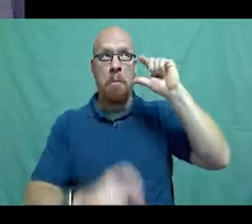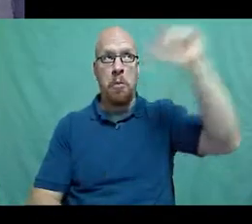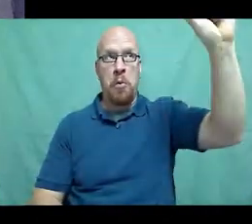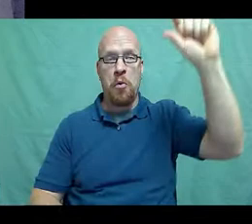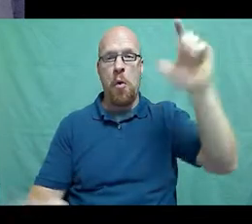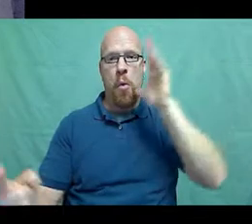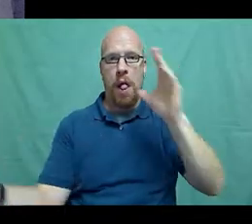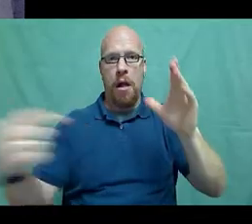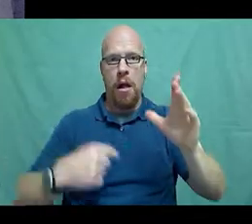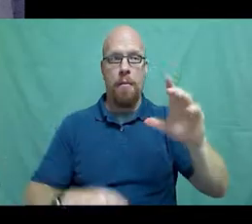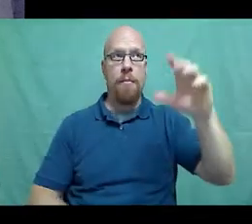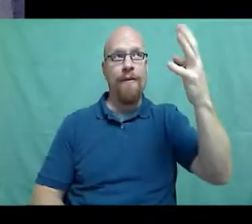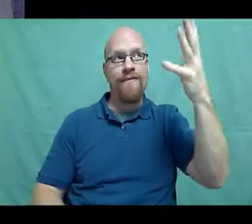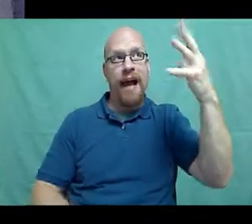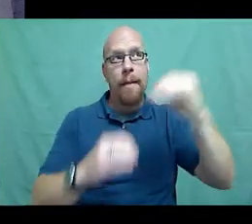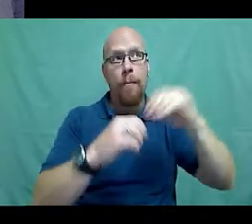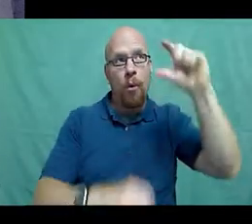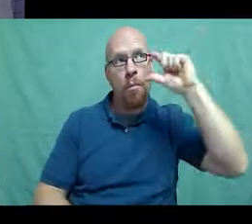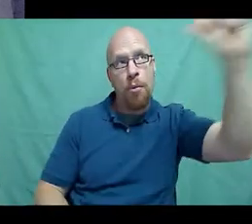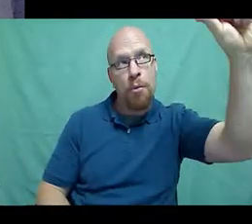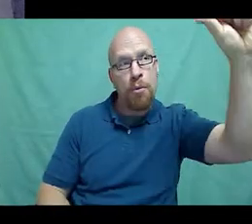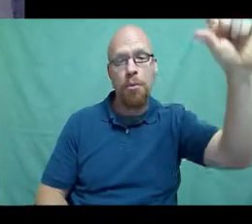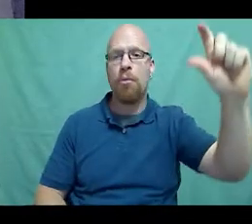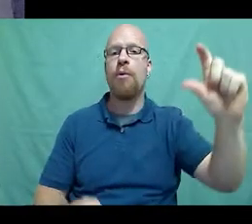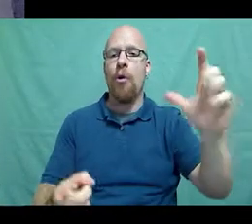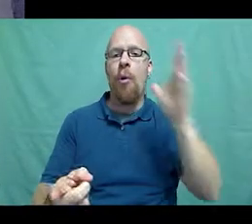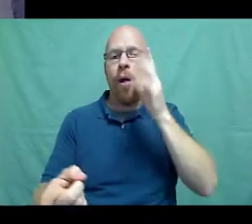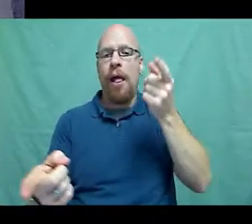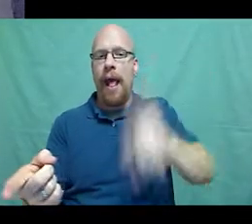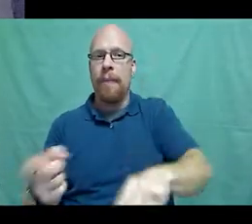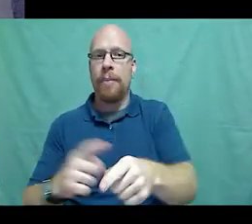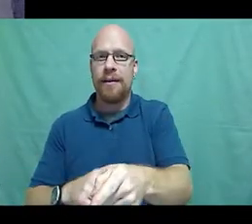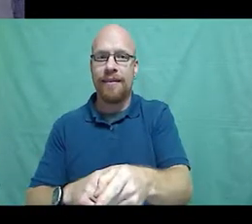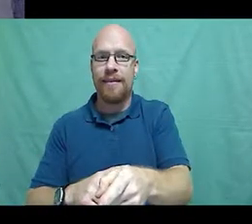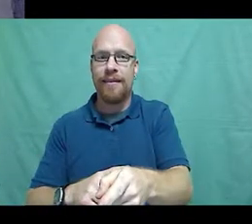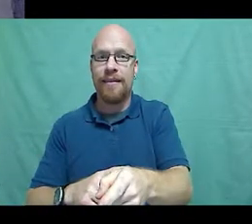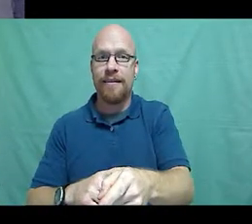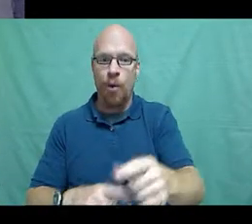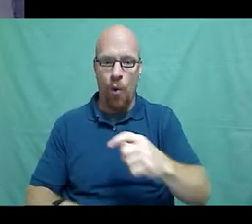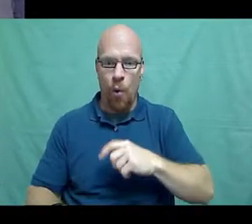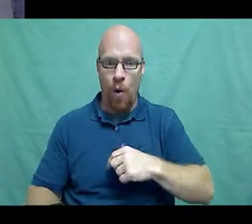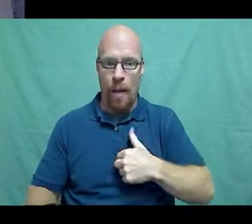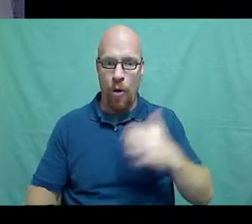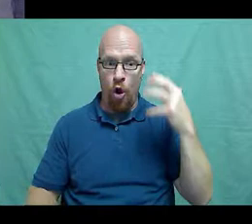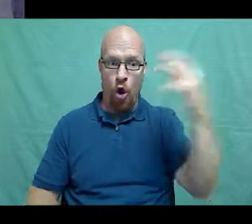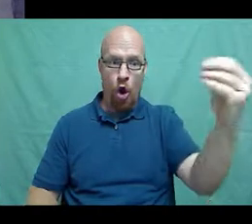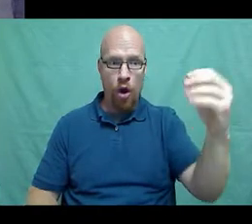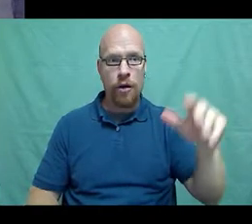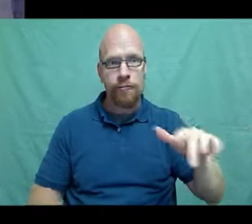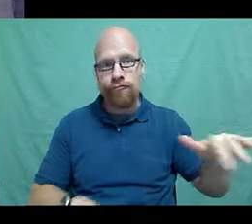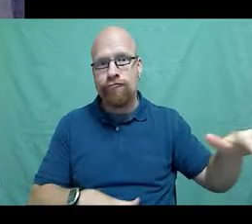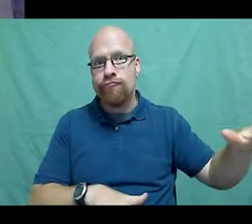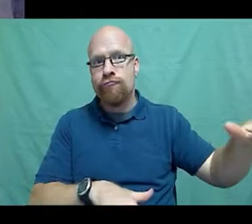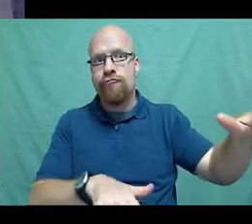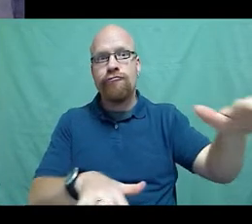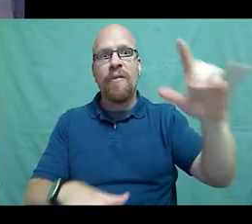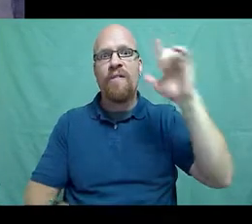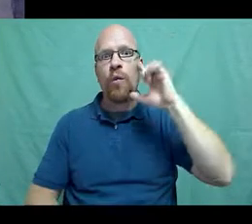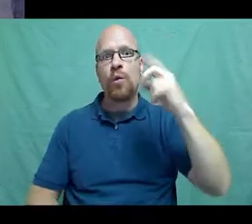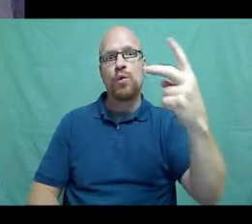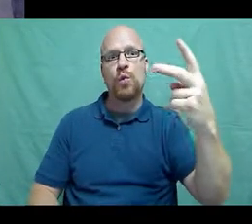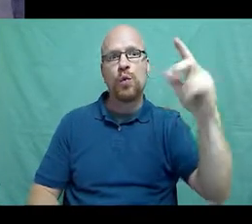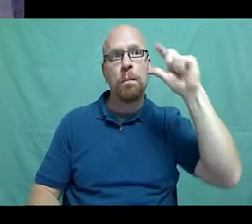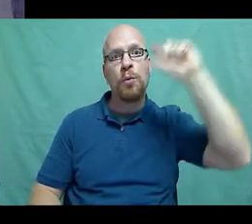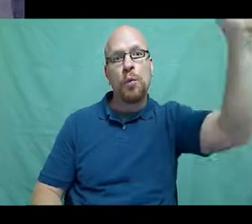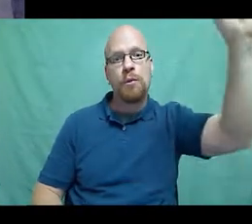high tide came in, so they wouldn't go where the high tide would come, and it's dangerous, they would drown. Or if a person was